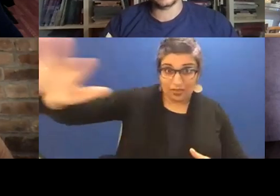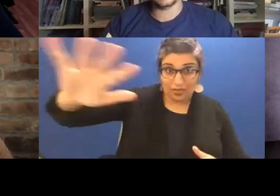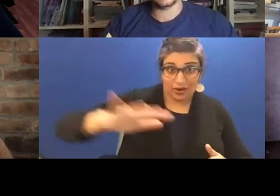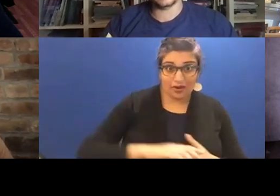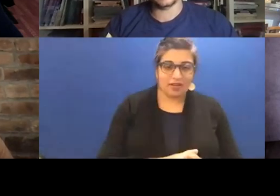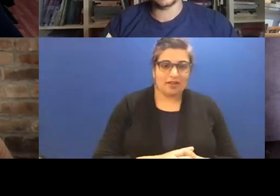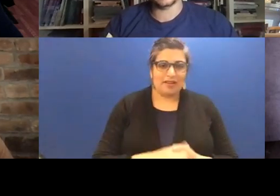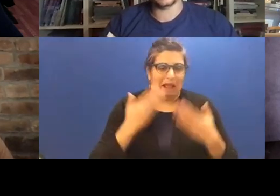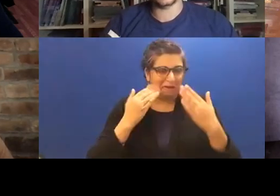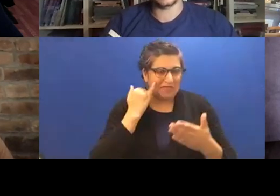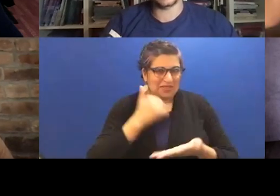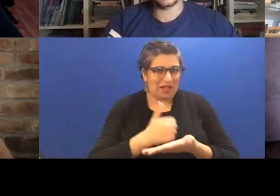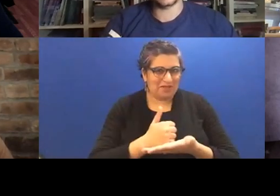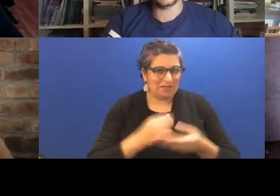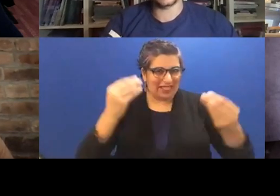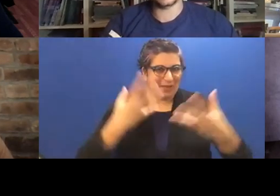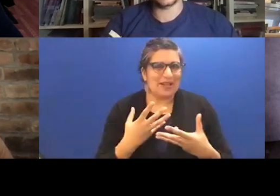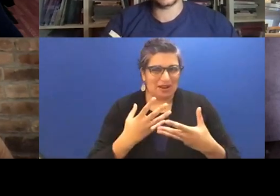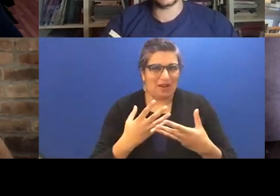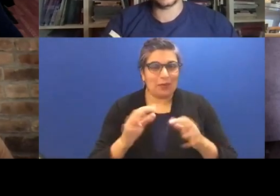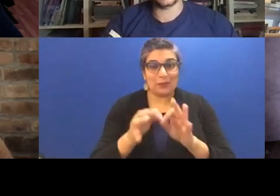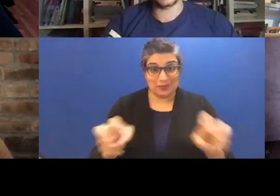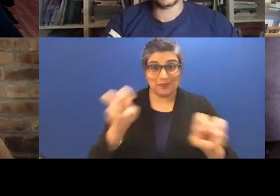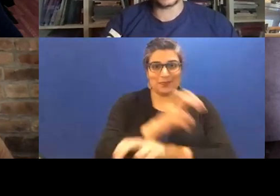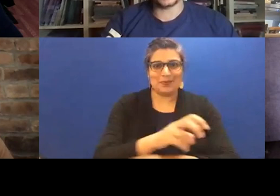But I don't know if that was helpful, Lawrence, but let me know what I can dig deeper on.